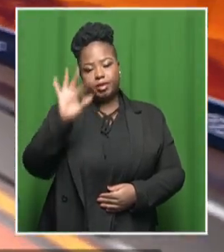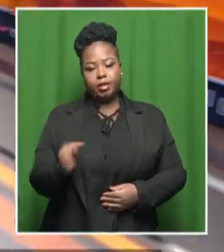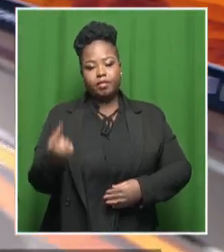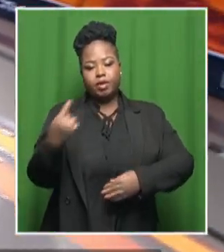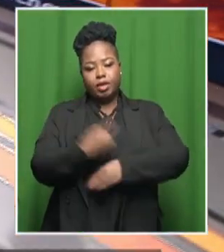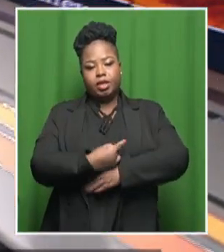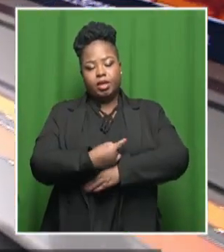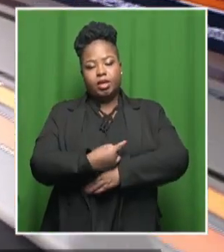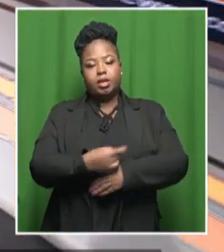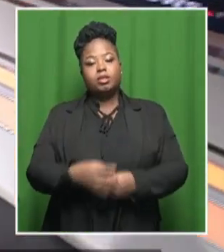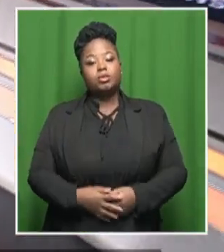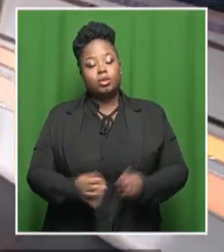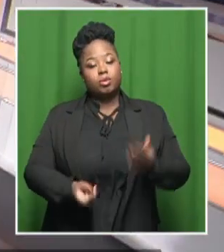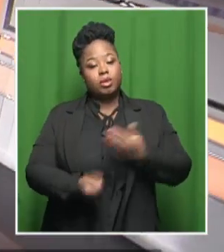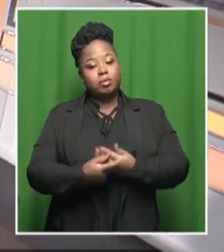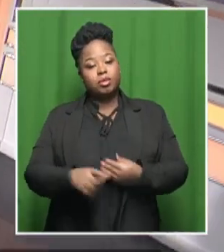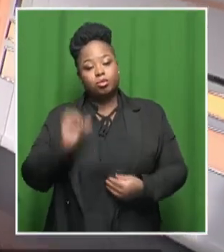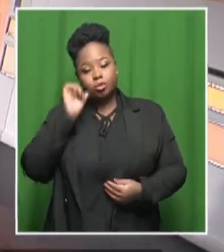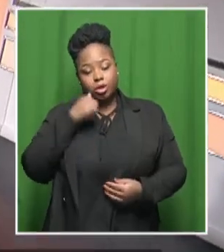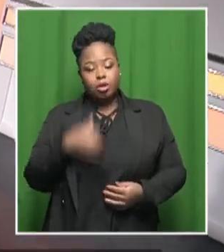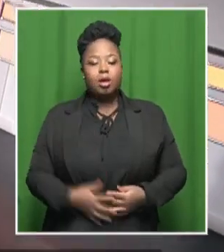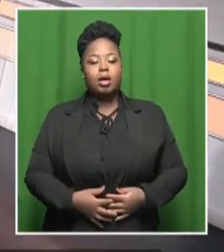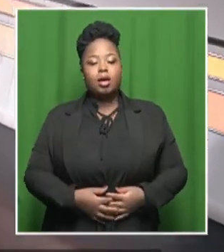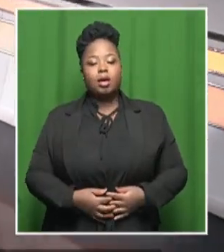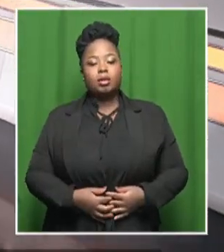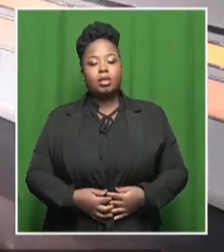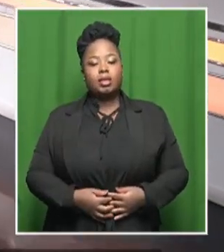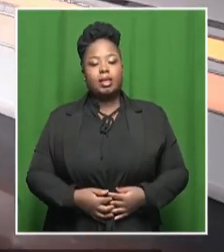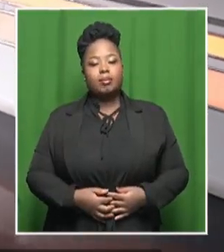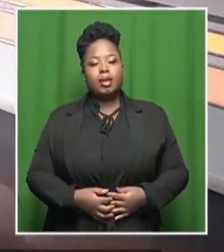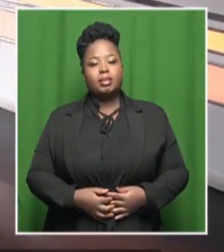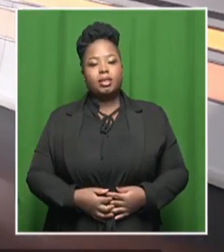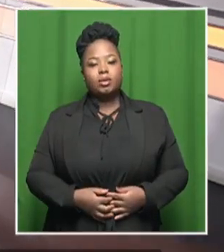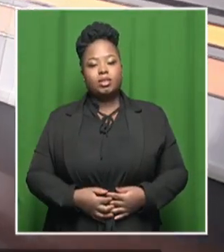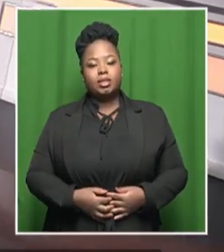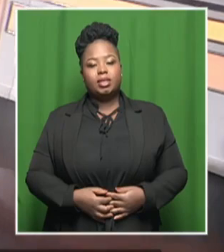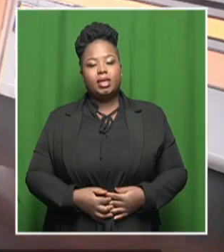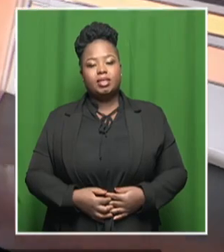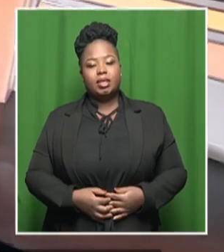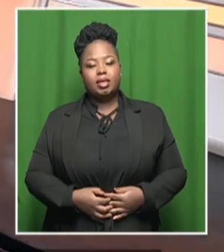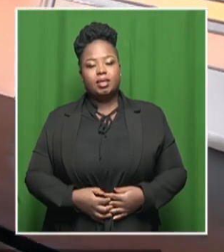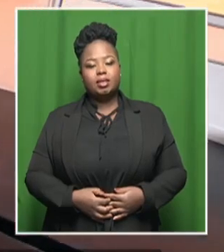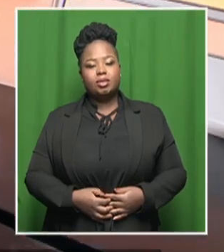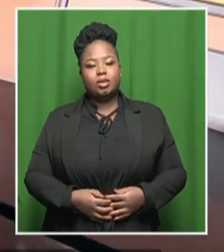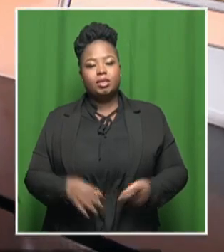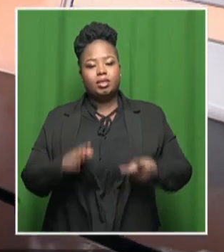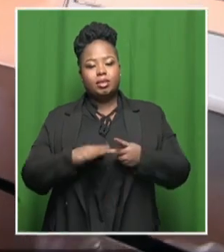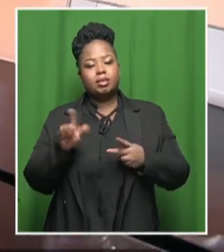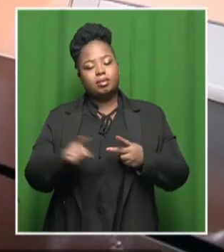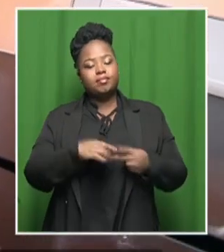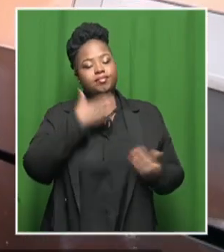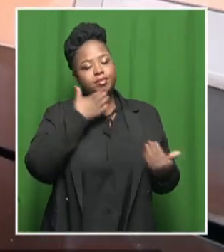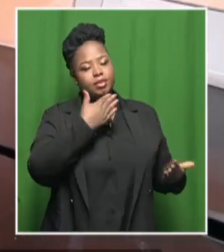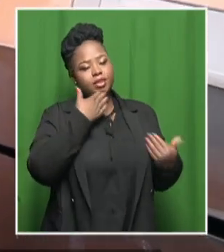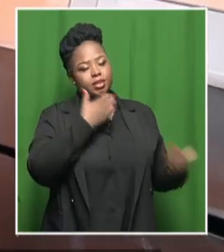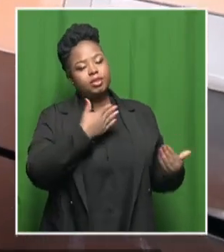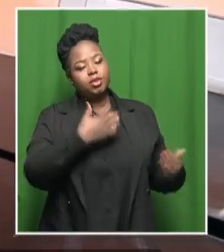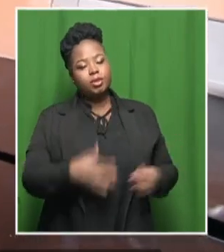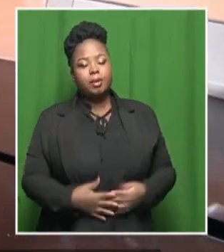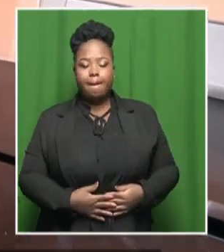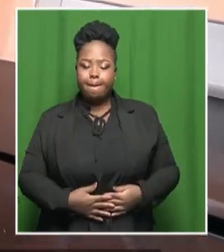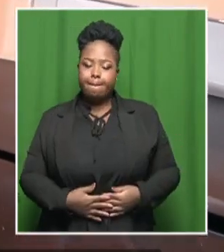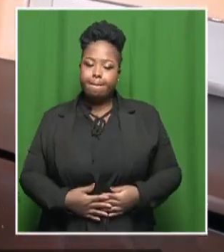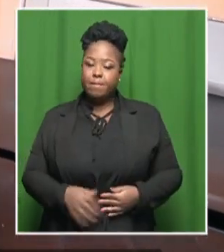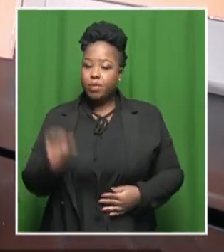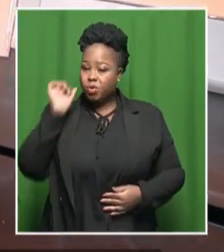being held tomorrow. It's wonderful to host you in studio and thank you for coming in. Thank you to have me on your program. It's an absolute pleasure. So